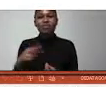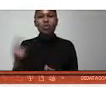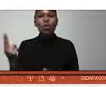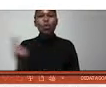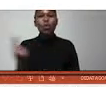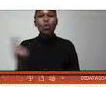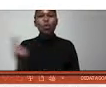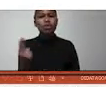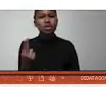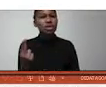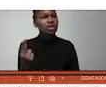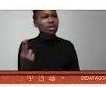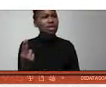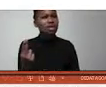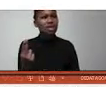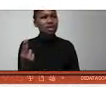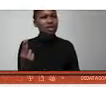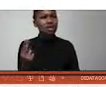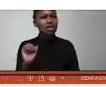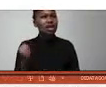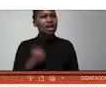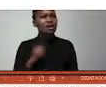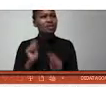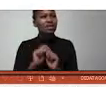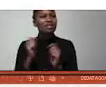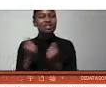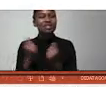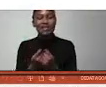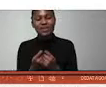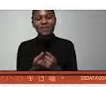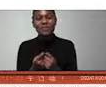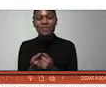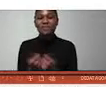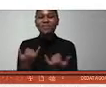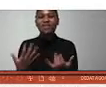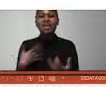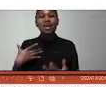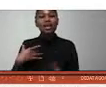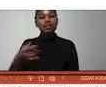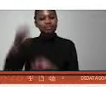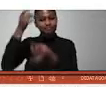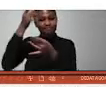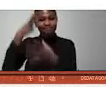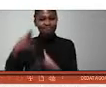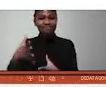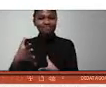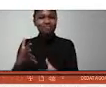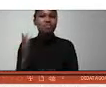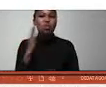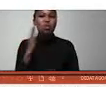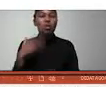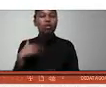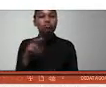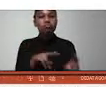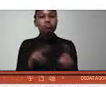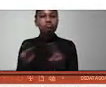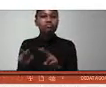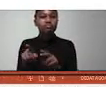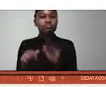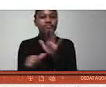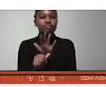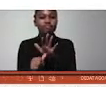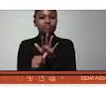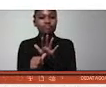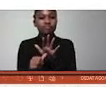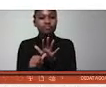WESCO and our team. And I just want to very briefly set the scene. When we look at this very important